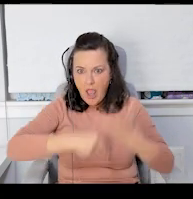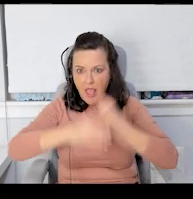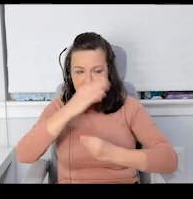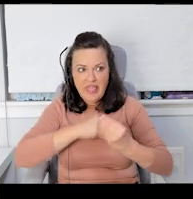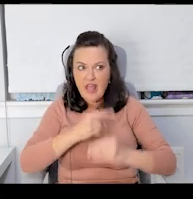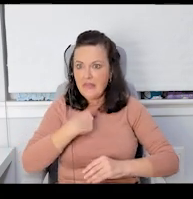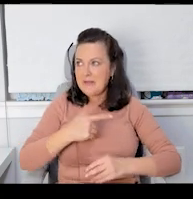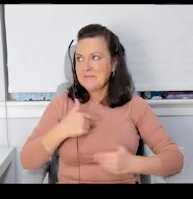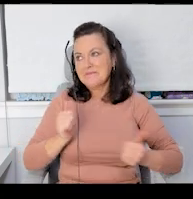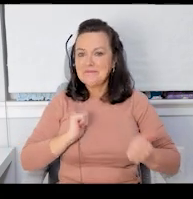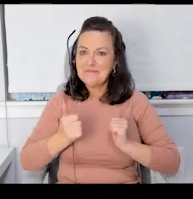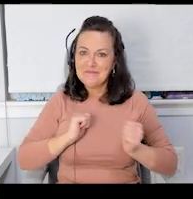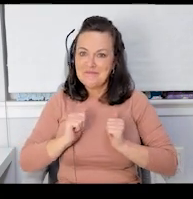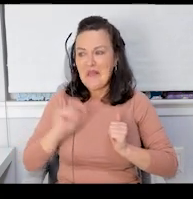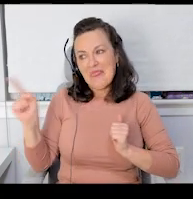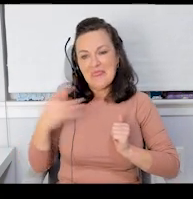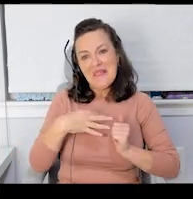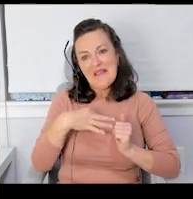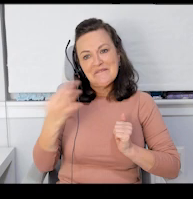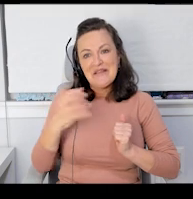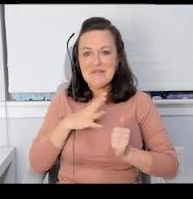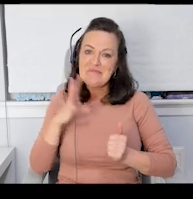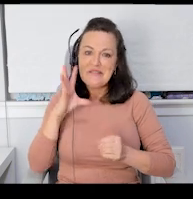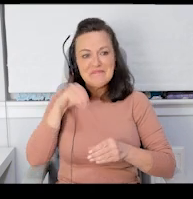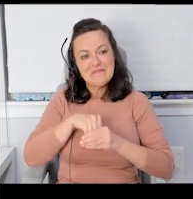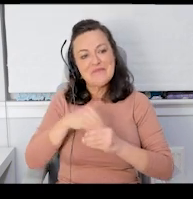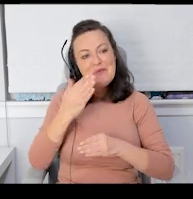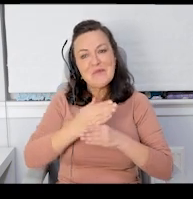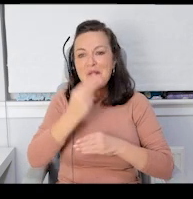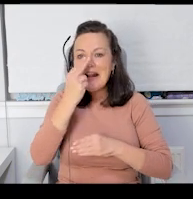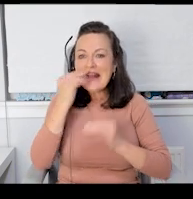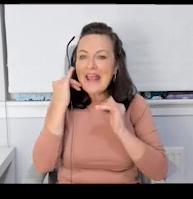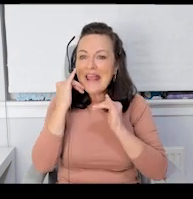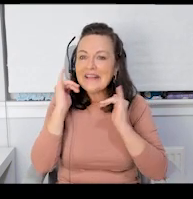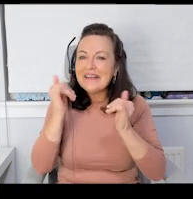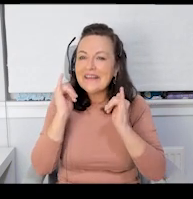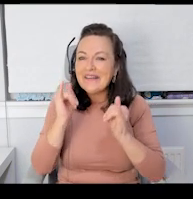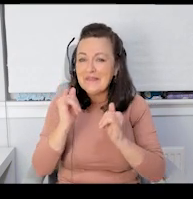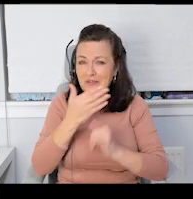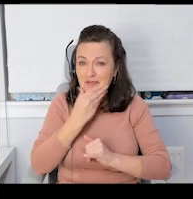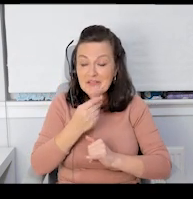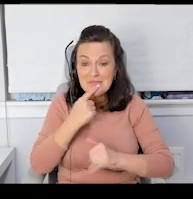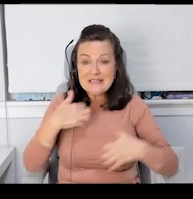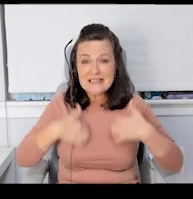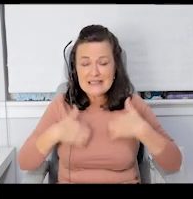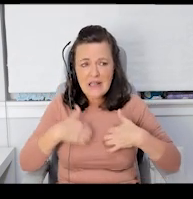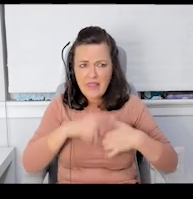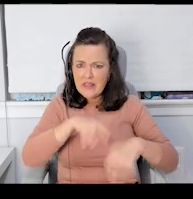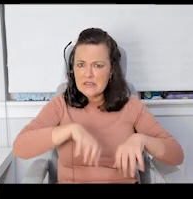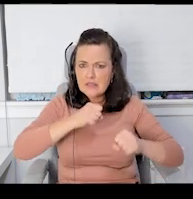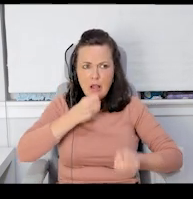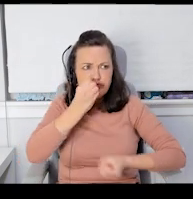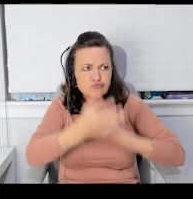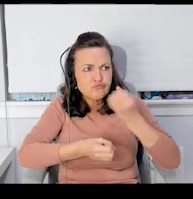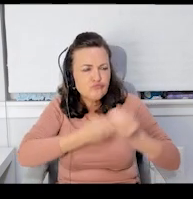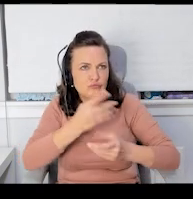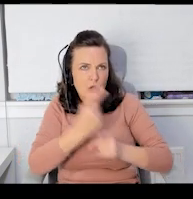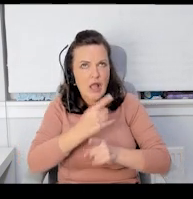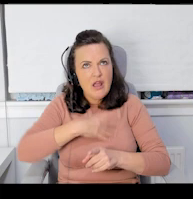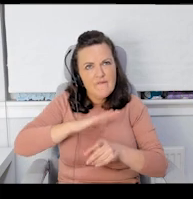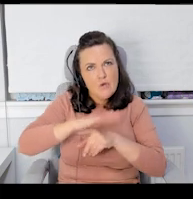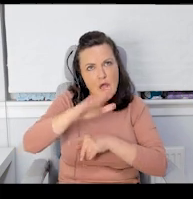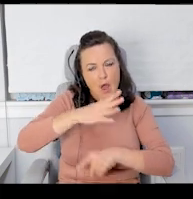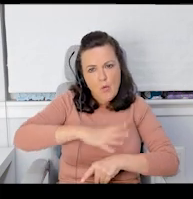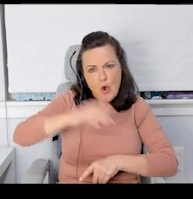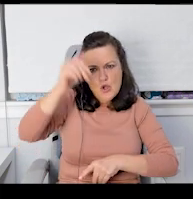about, again, that professional confidence feeds into their other subjects and their progression pathway, where they want to go beyond school. They're much